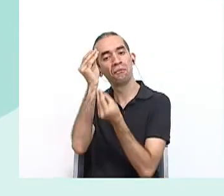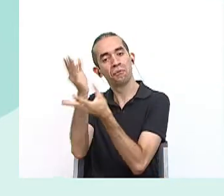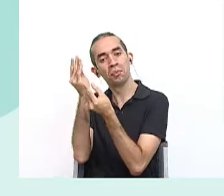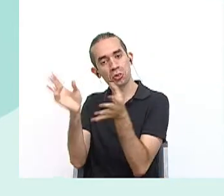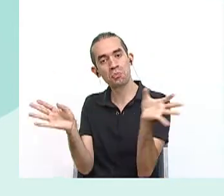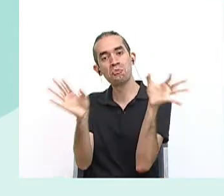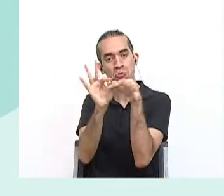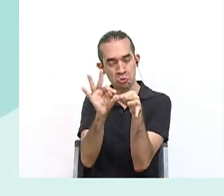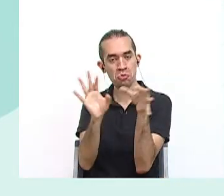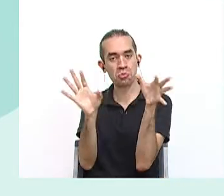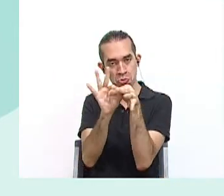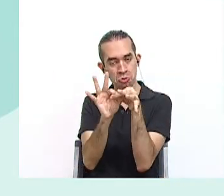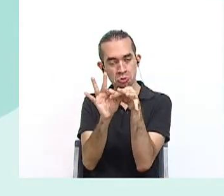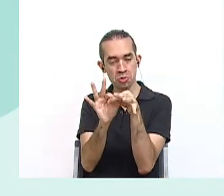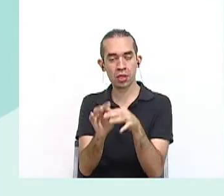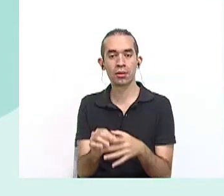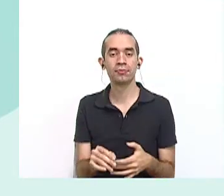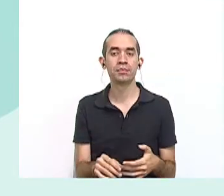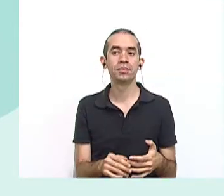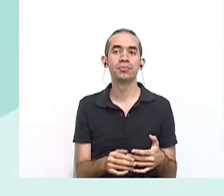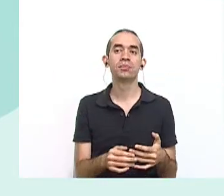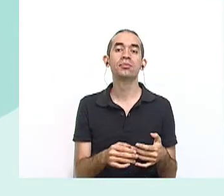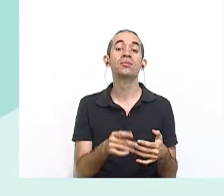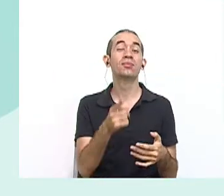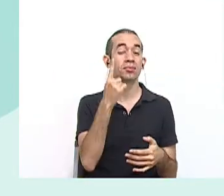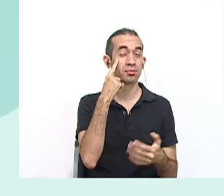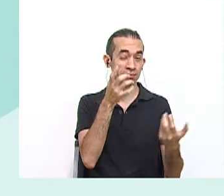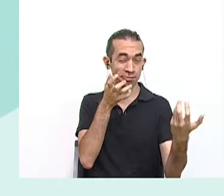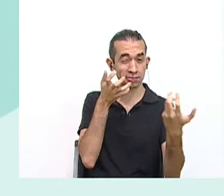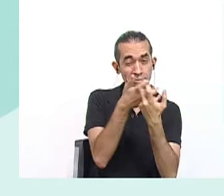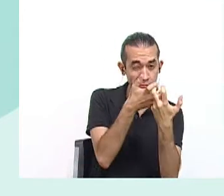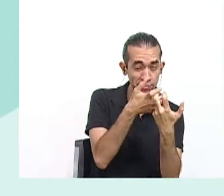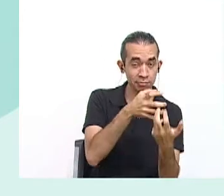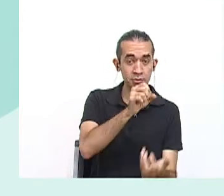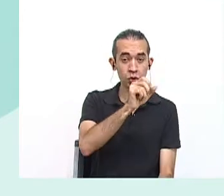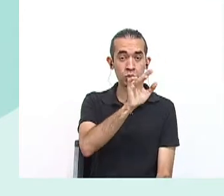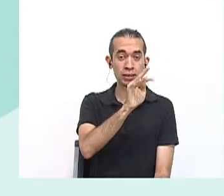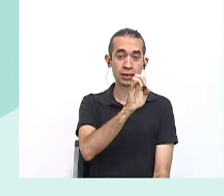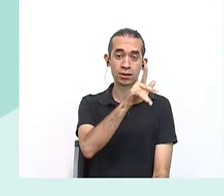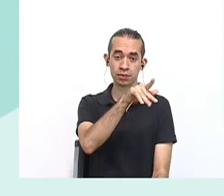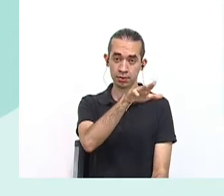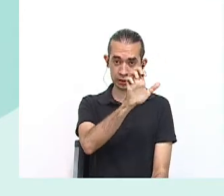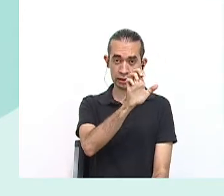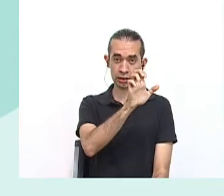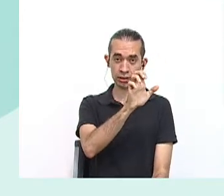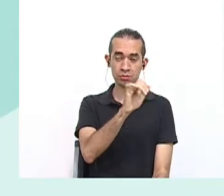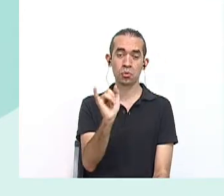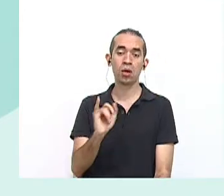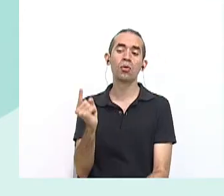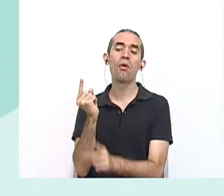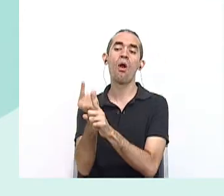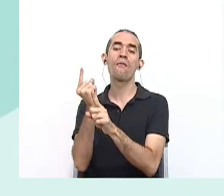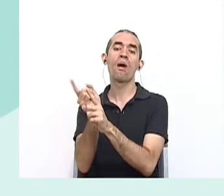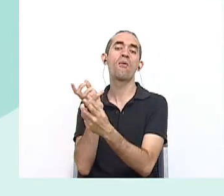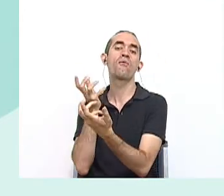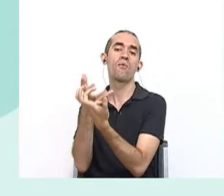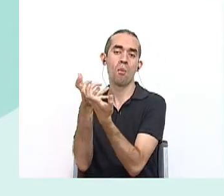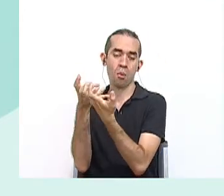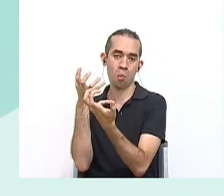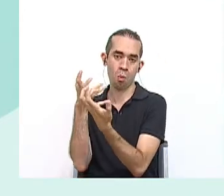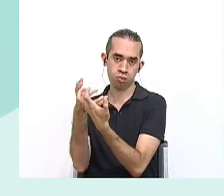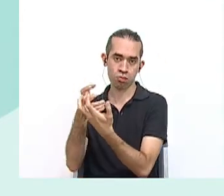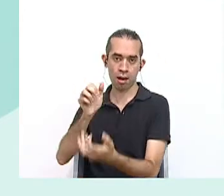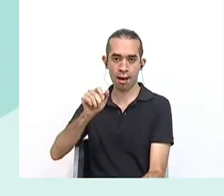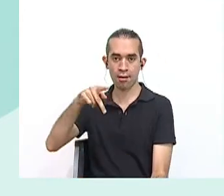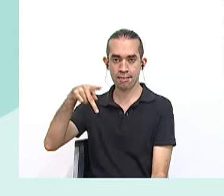information. And what is something suitable? Suitable is appropriate. The